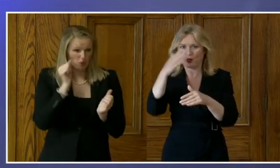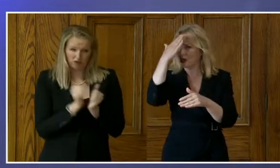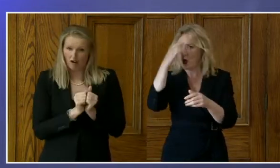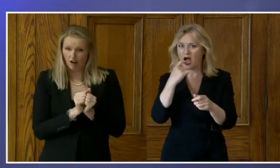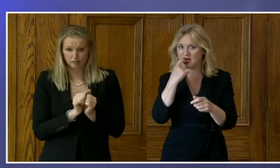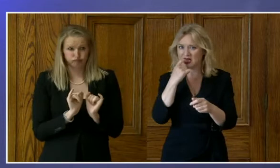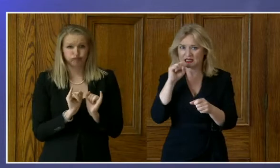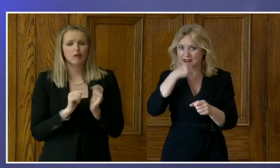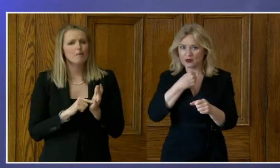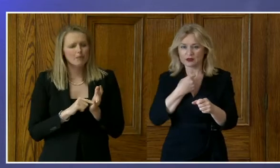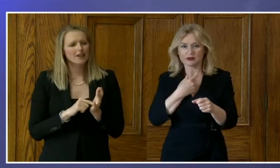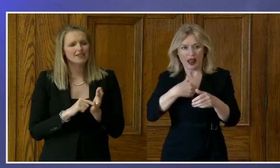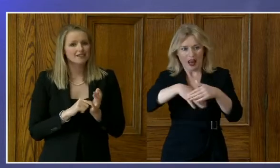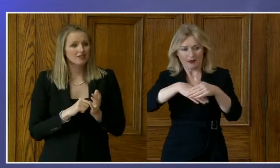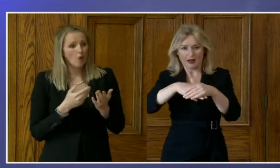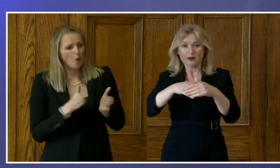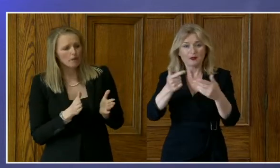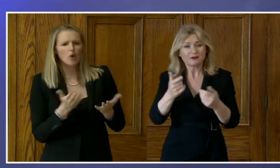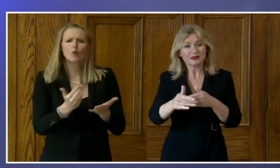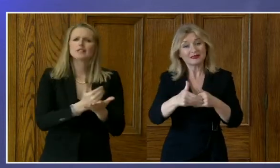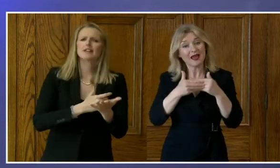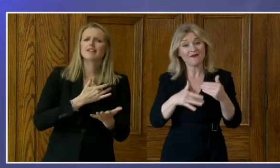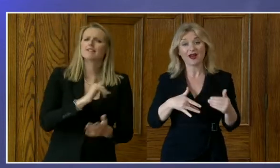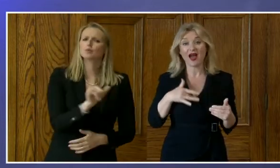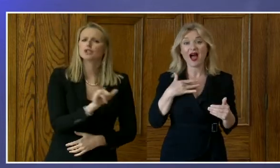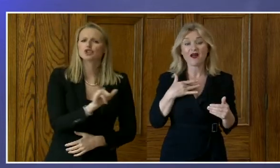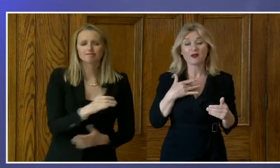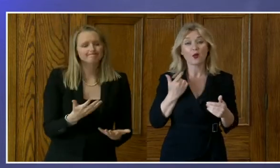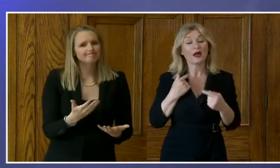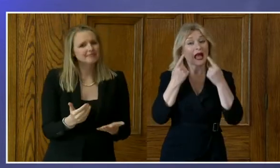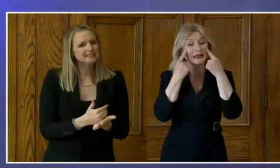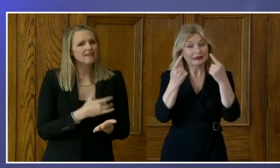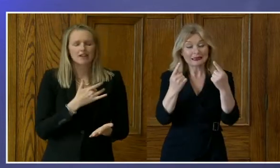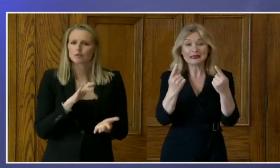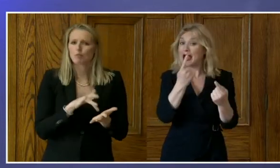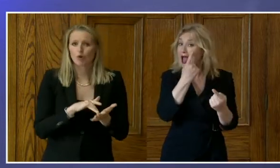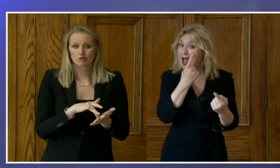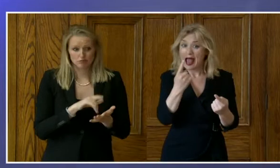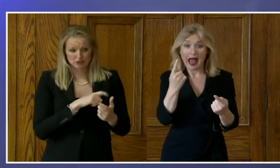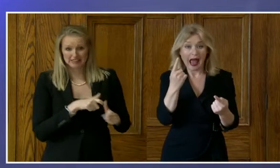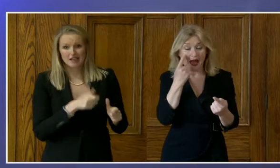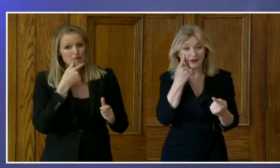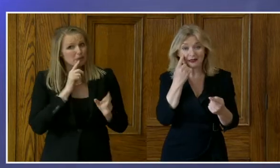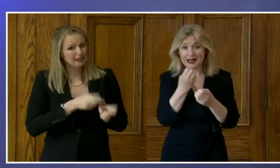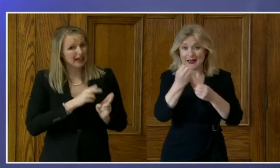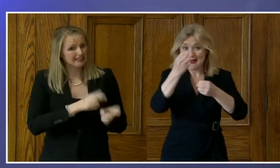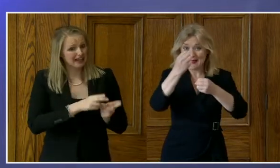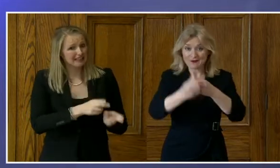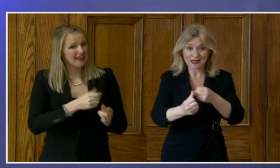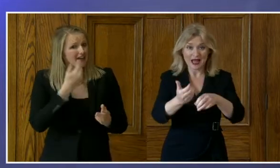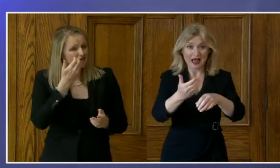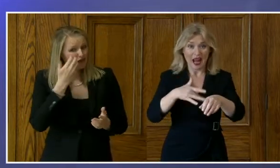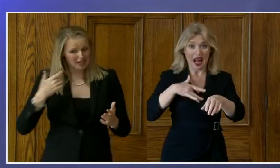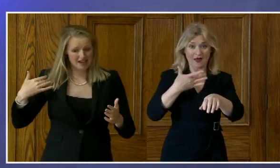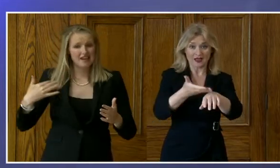this is about saving lives, and we can see that day on day, lives continue to be lost as a result of this pandemic. I think that